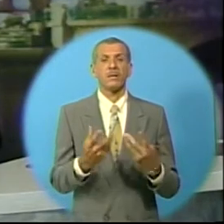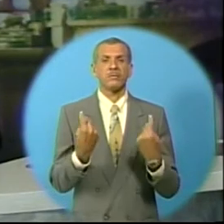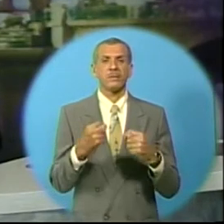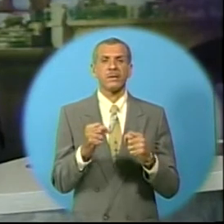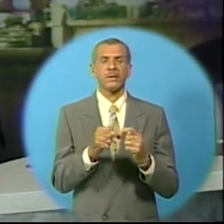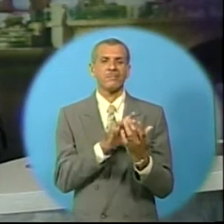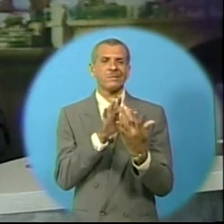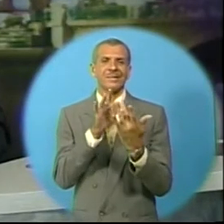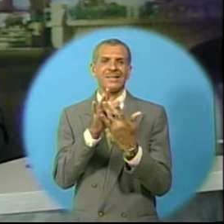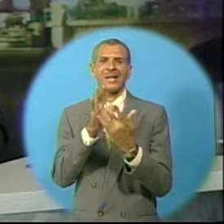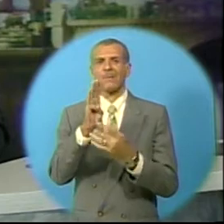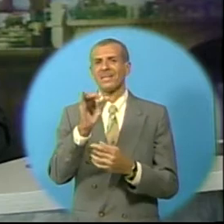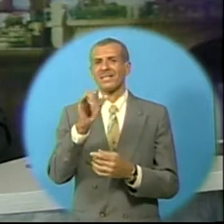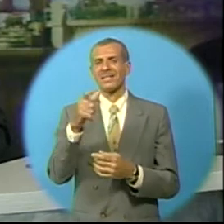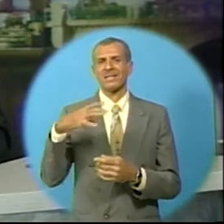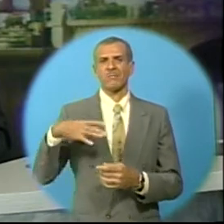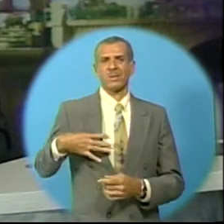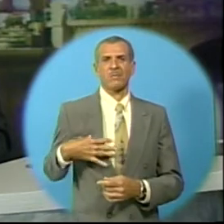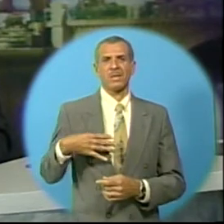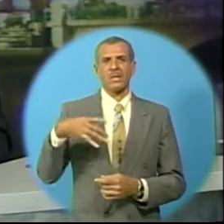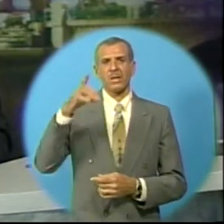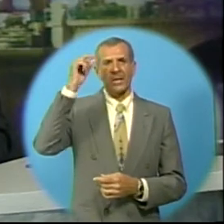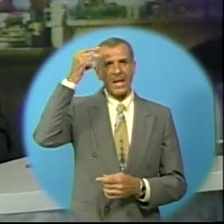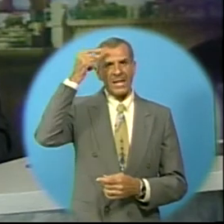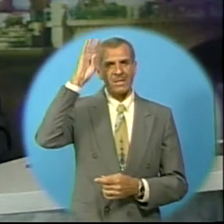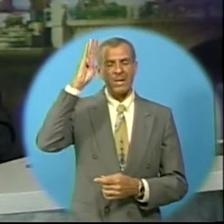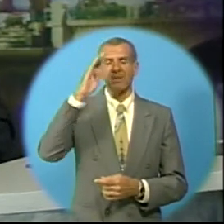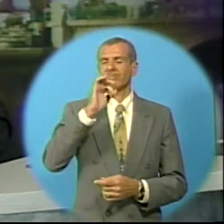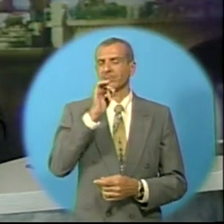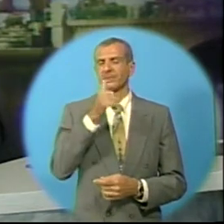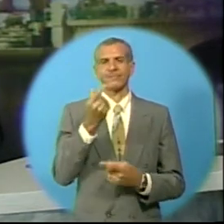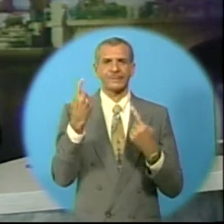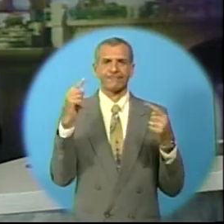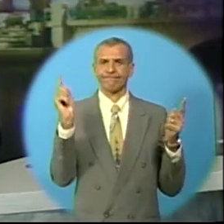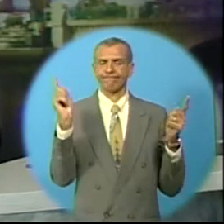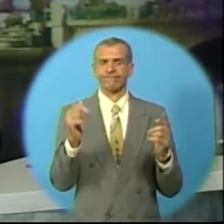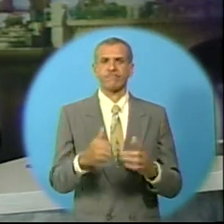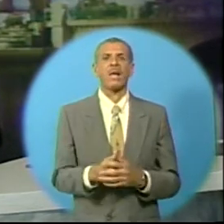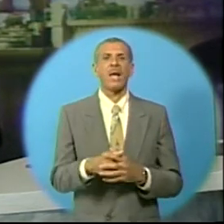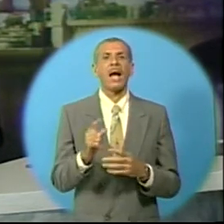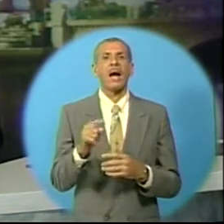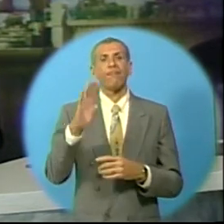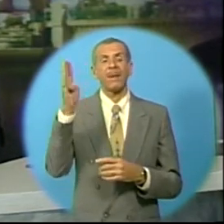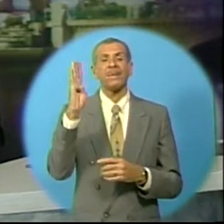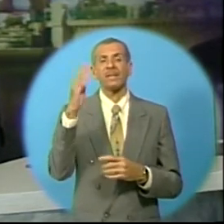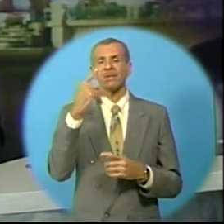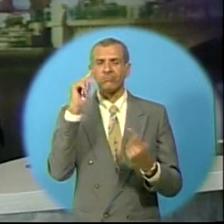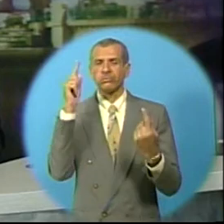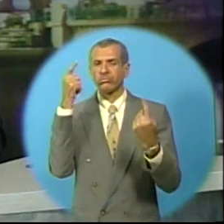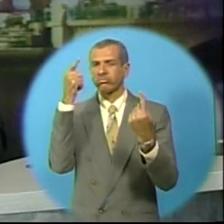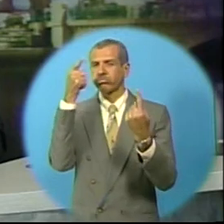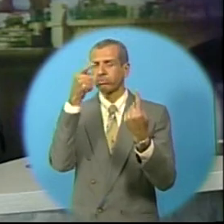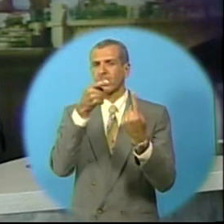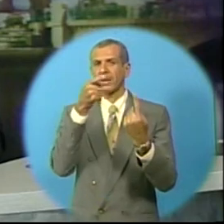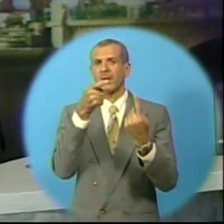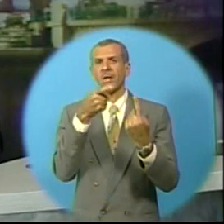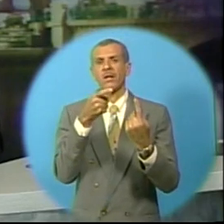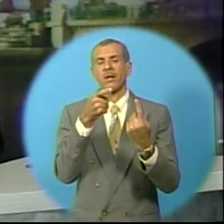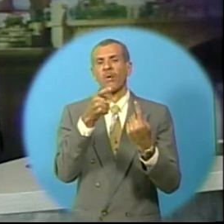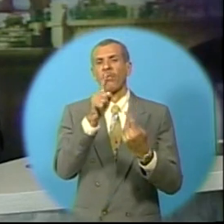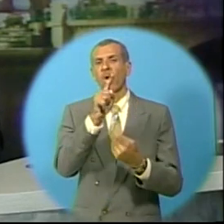reach BCC principal Dr. Gladstone Best proved futile. News from the Senate now. Barbados is projecting a modest